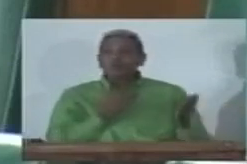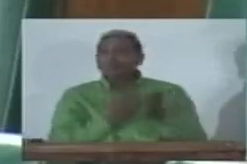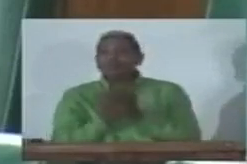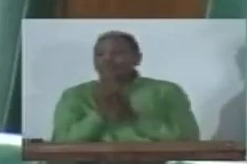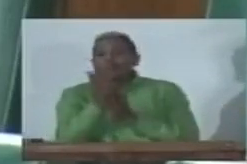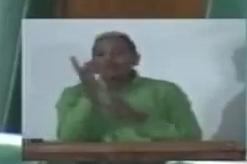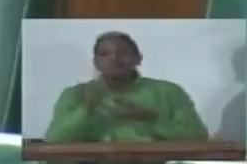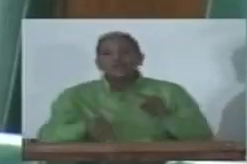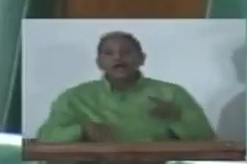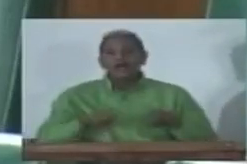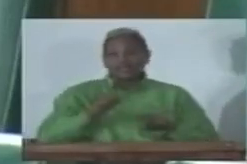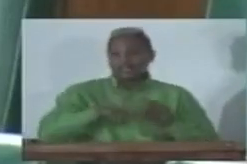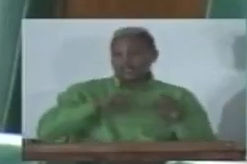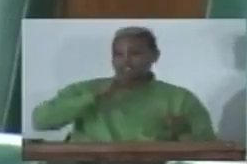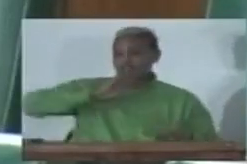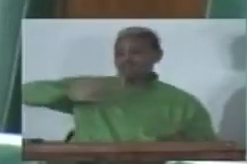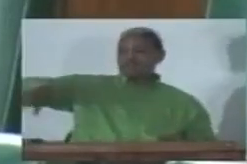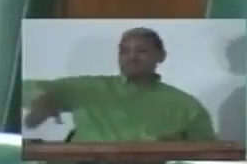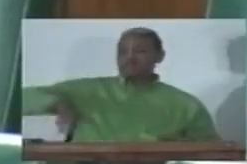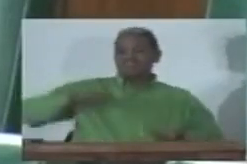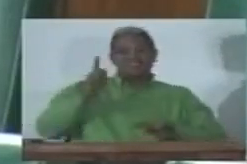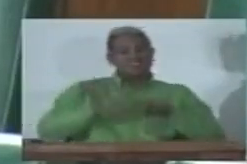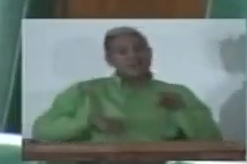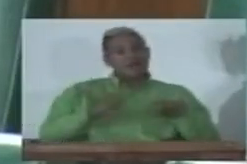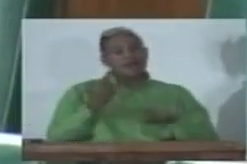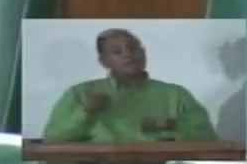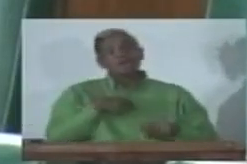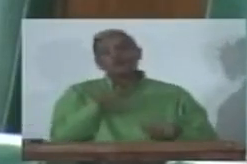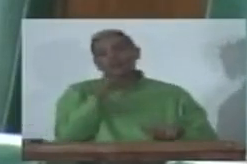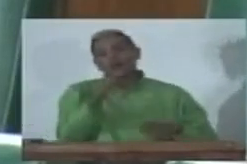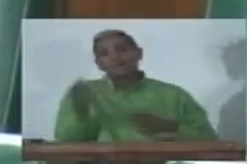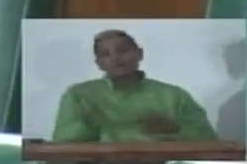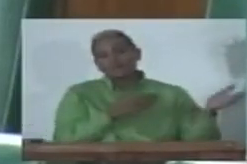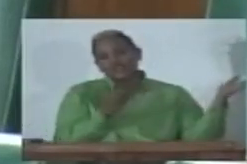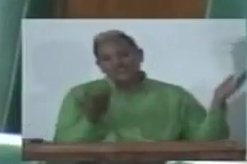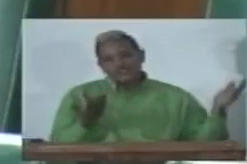can't turn them back, but we're not prepared.